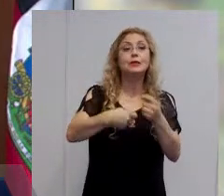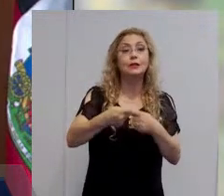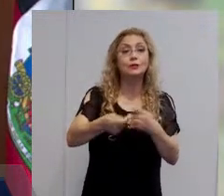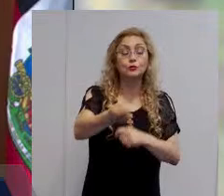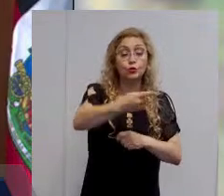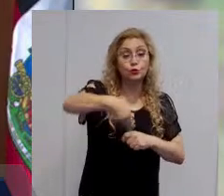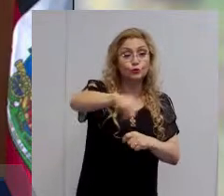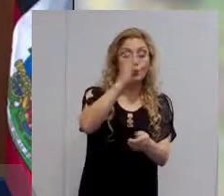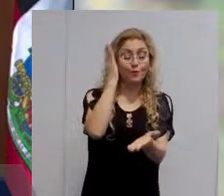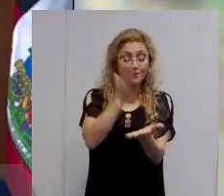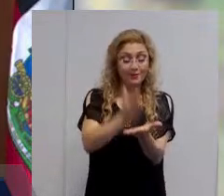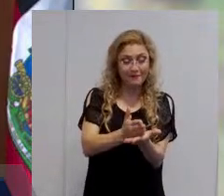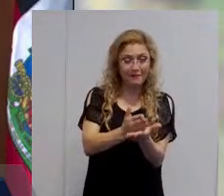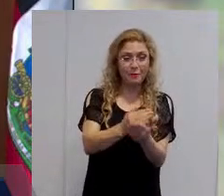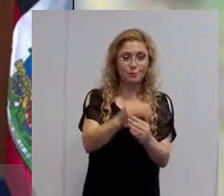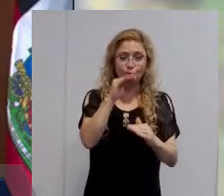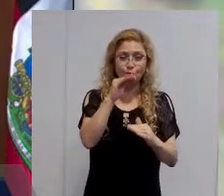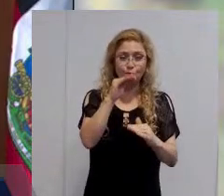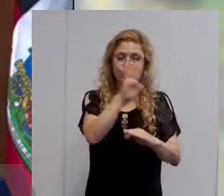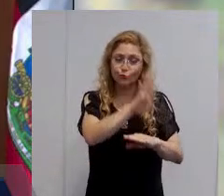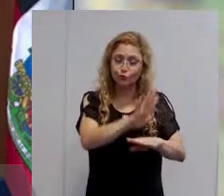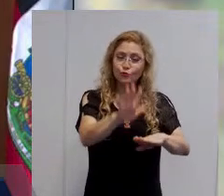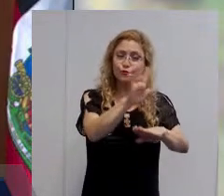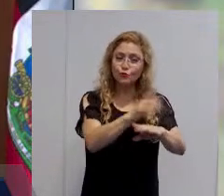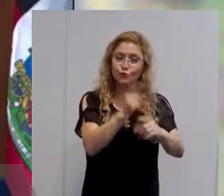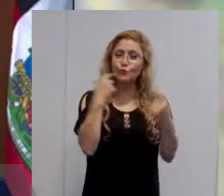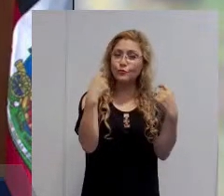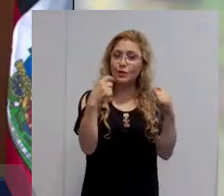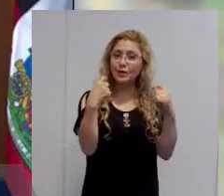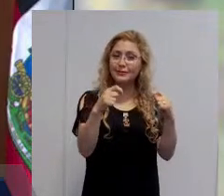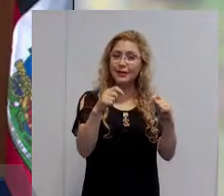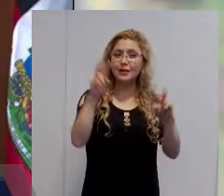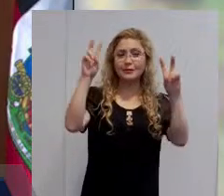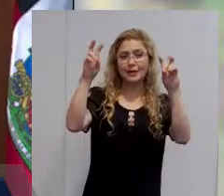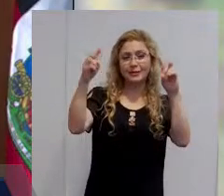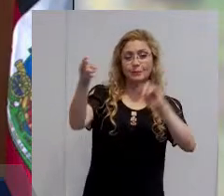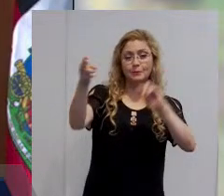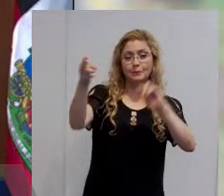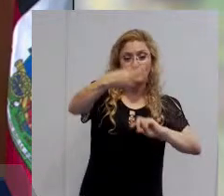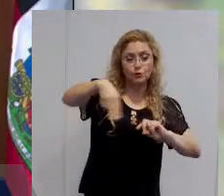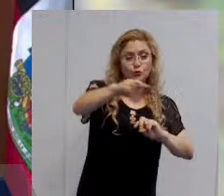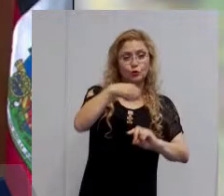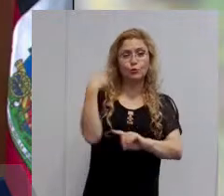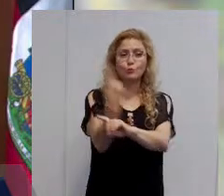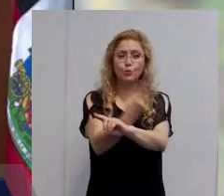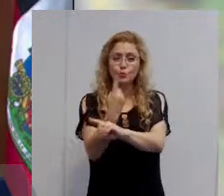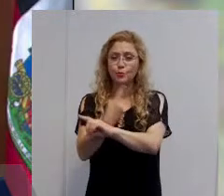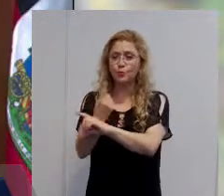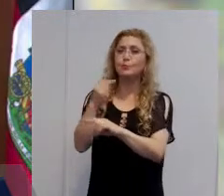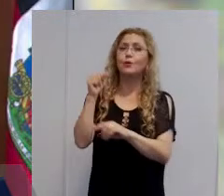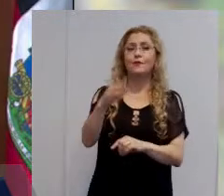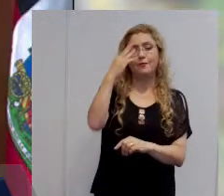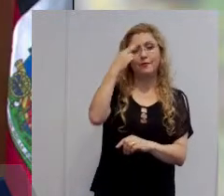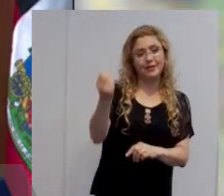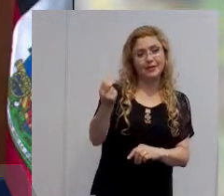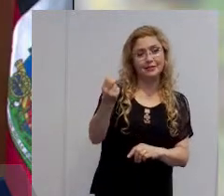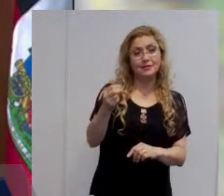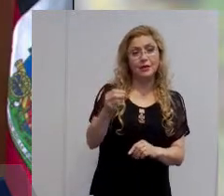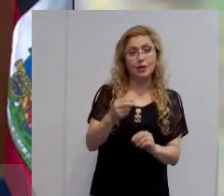of negotiations that we must continue to keep up to deal with the themes that have brought us together here